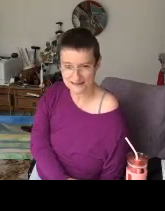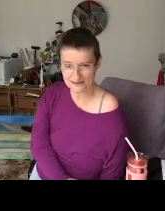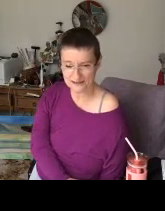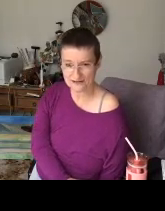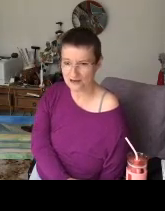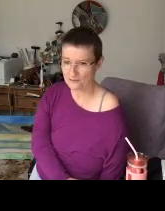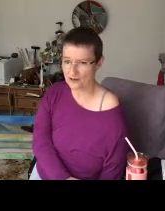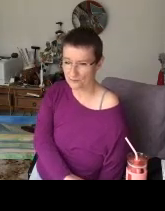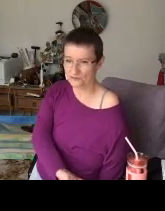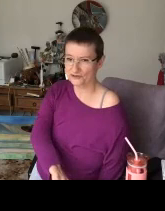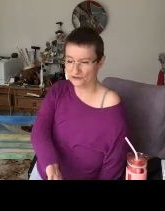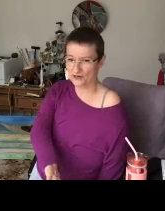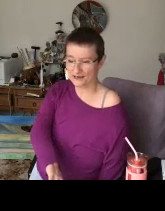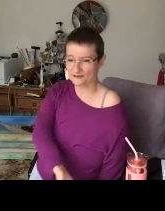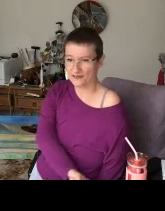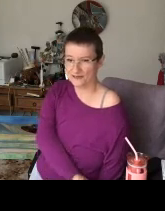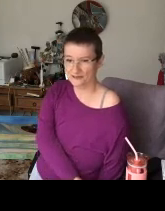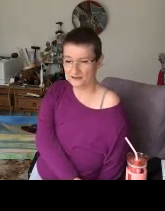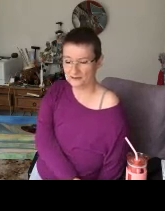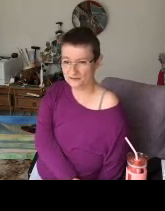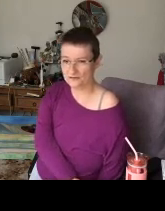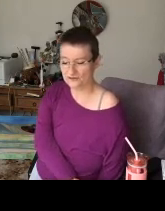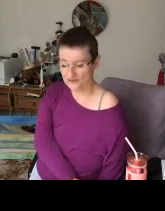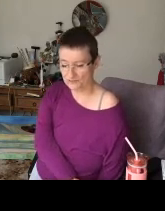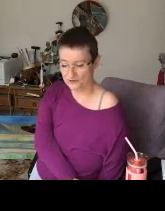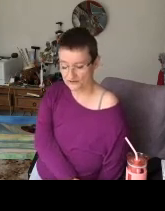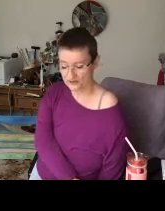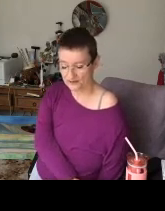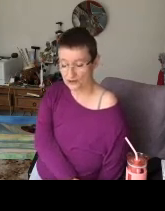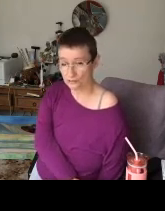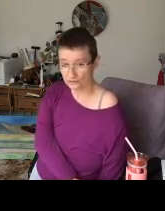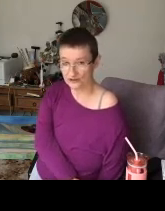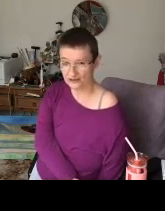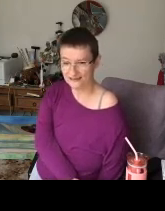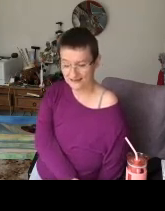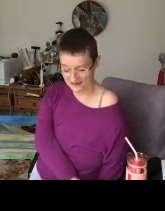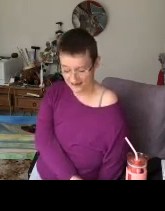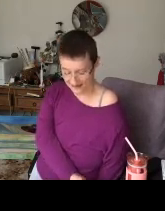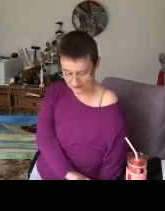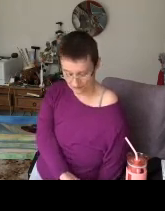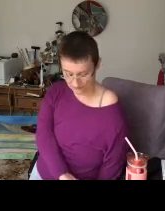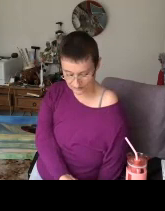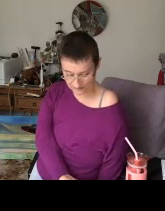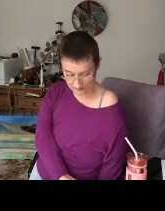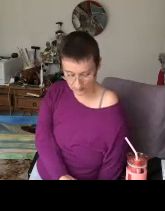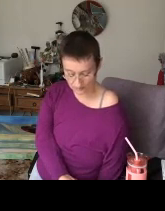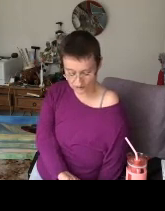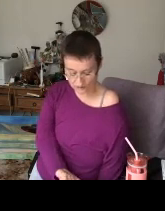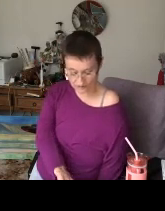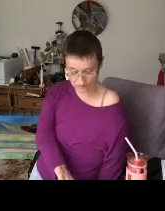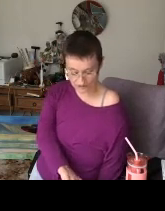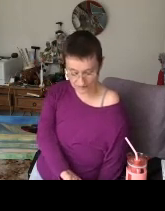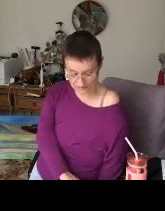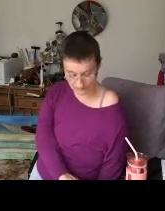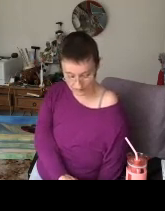this. I want to look at disability culture head on this time. I want